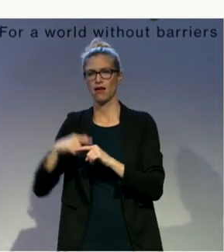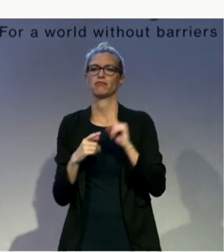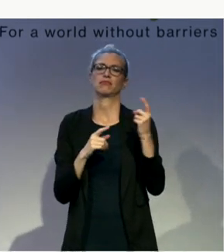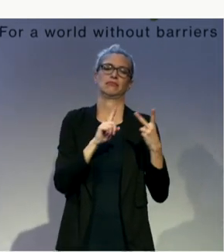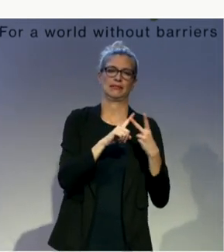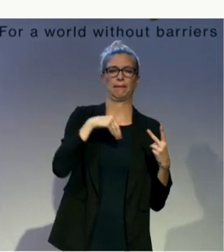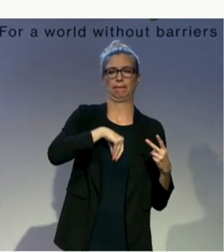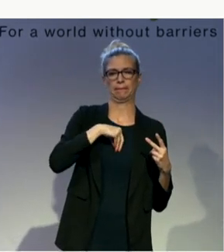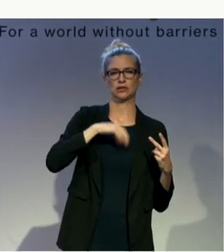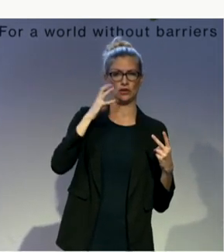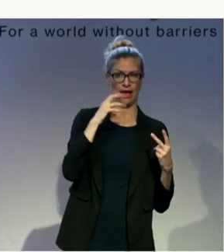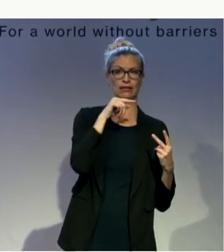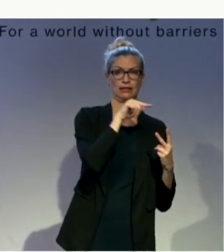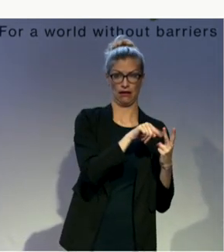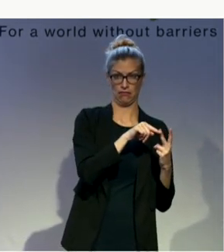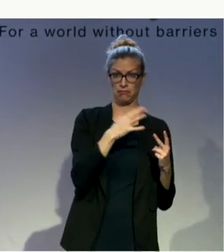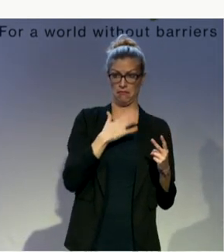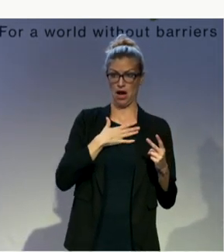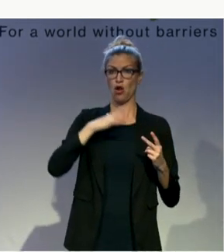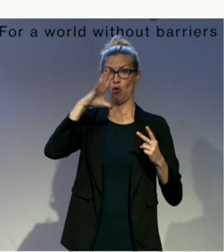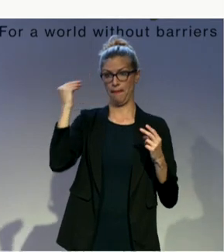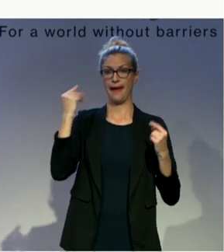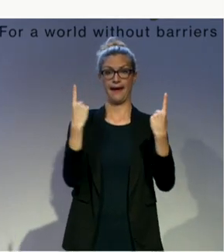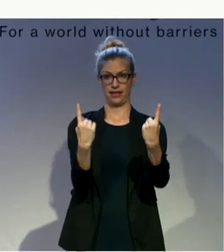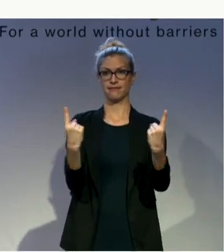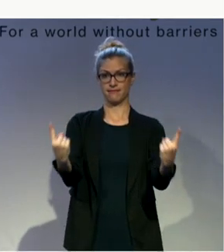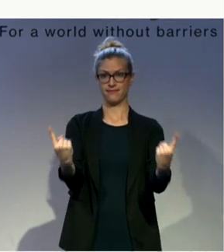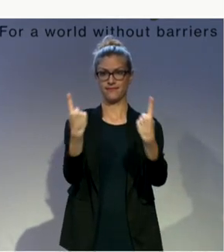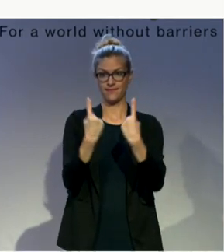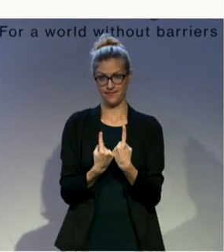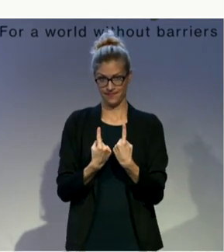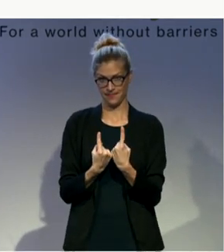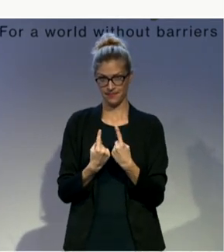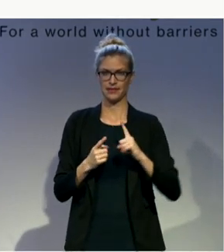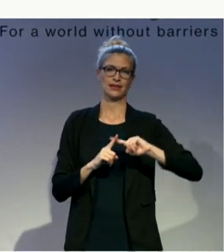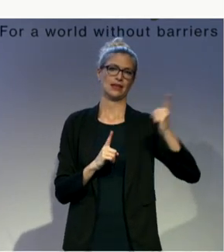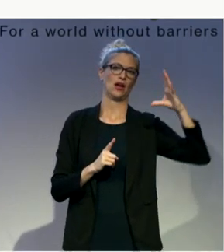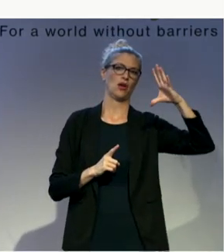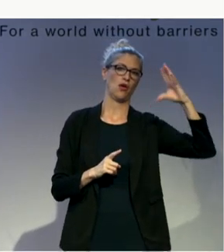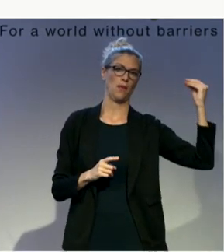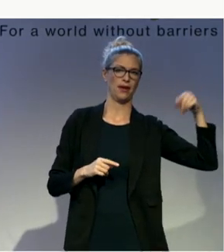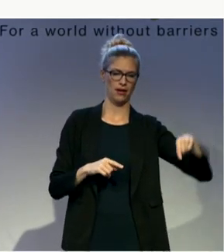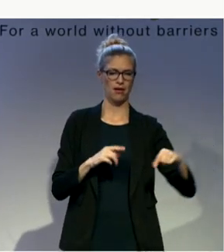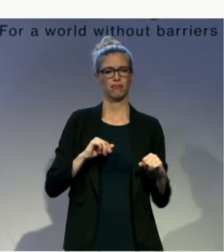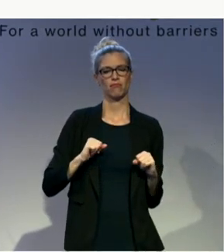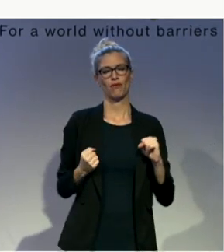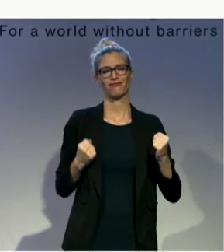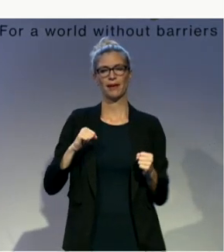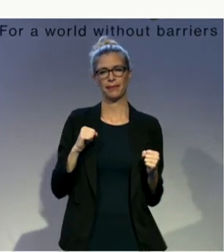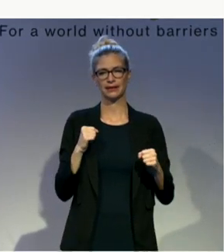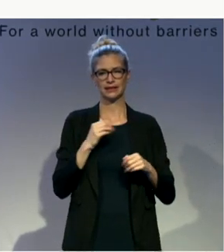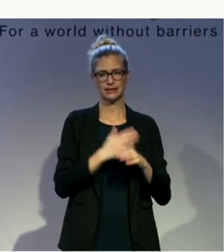on people with moving impairments, hearing and visual impairments. So no,